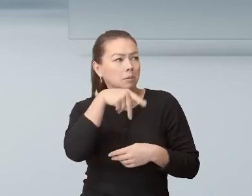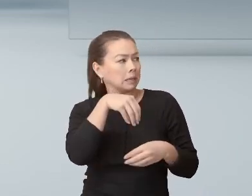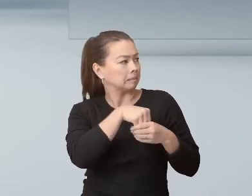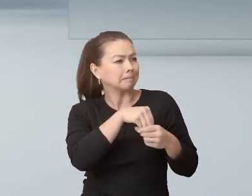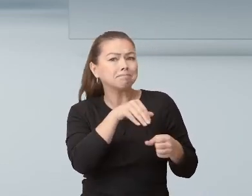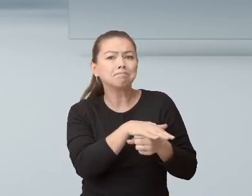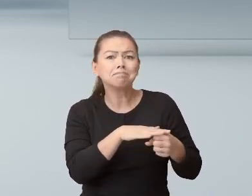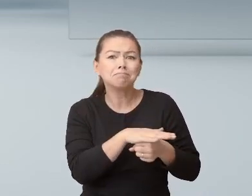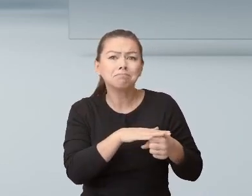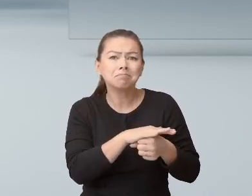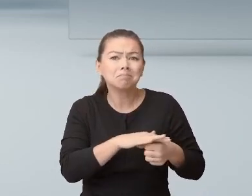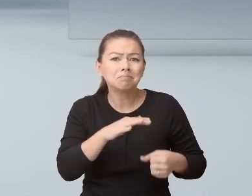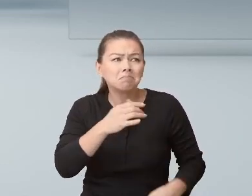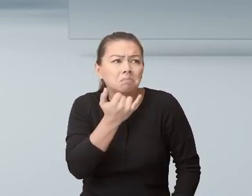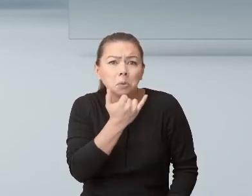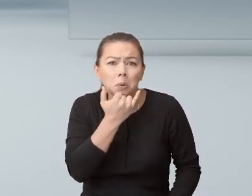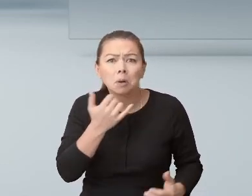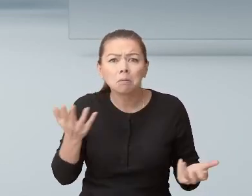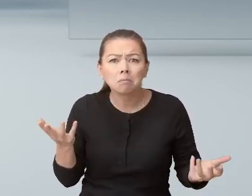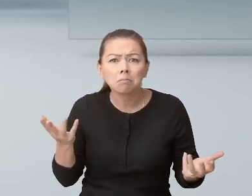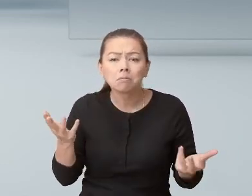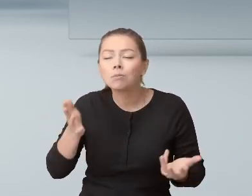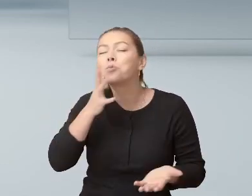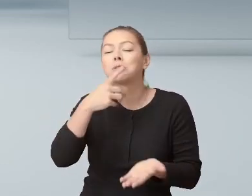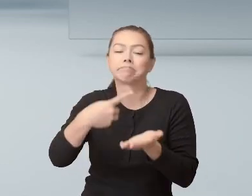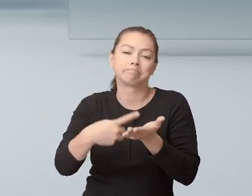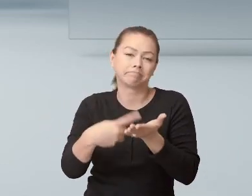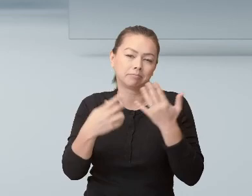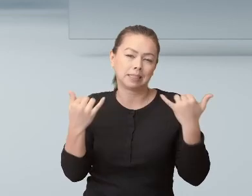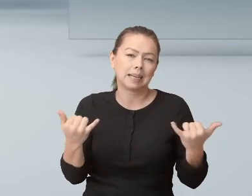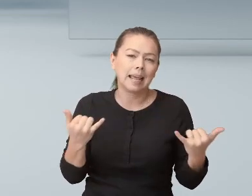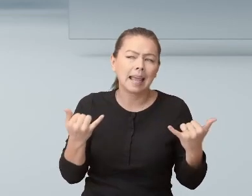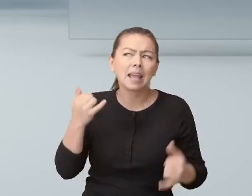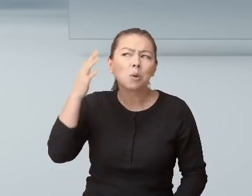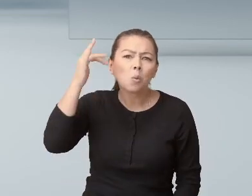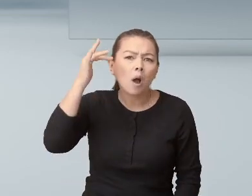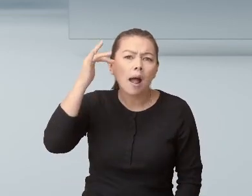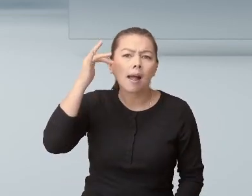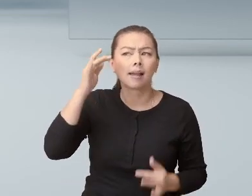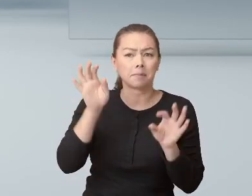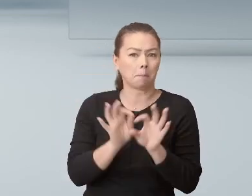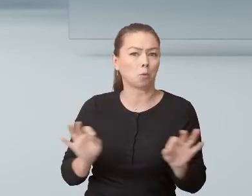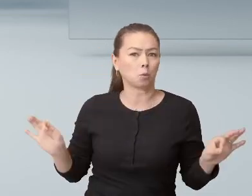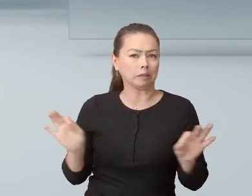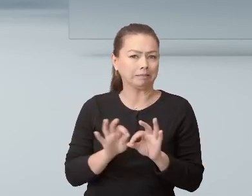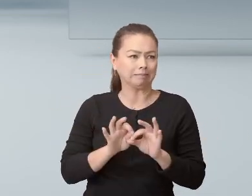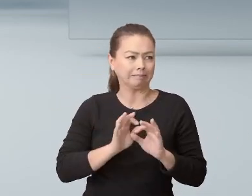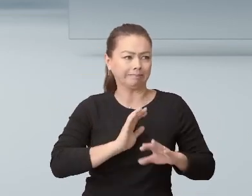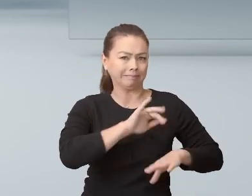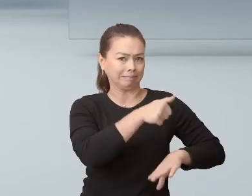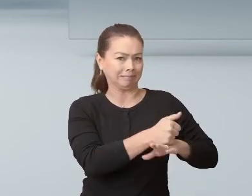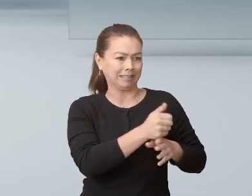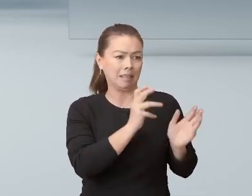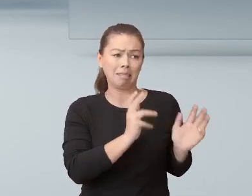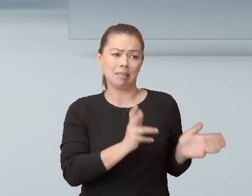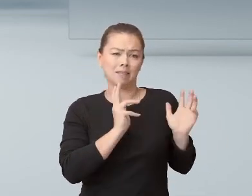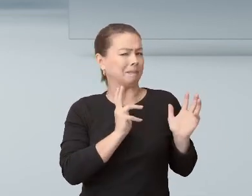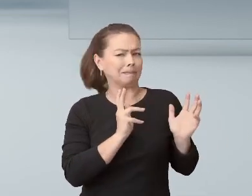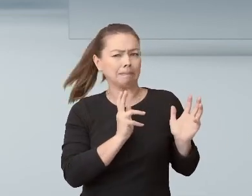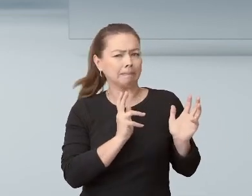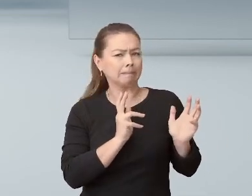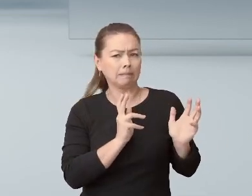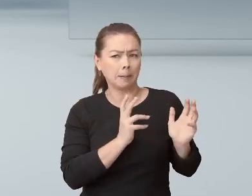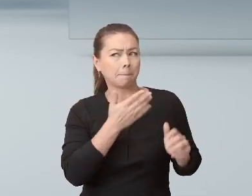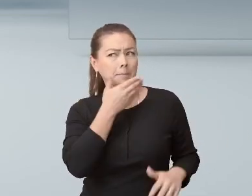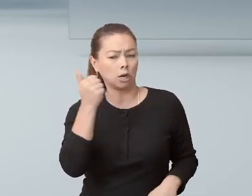today. Some of the reasons why it makes sense to not stay on it and why you might consider moving to a cloud ERP. So let's jump right